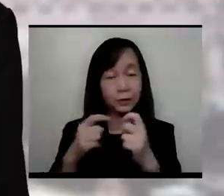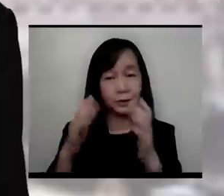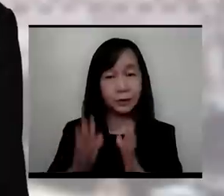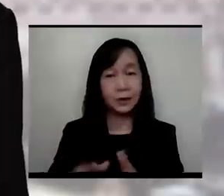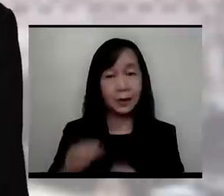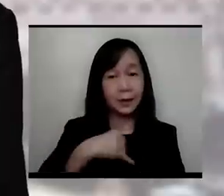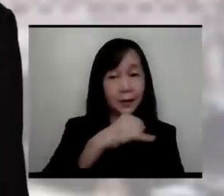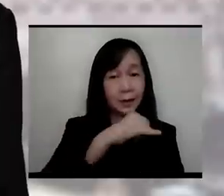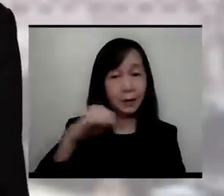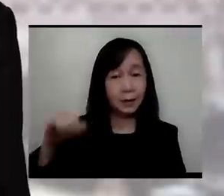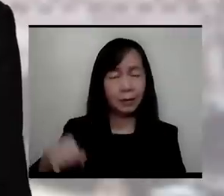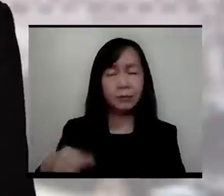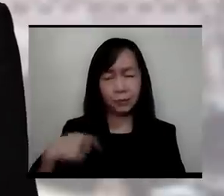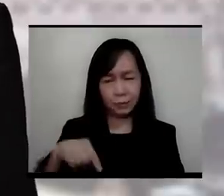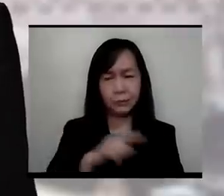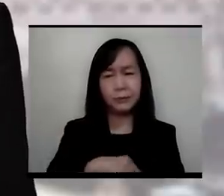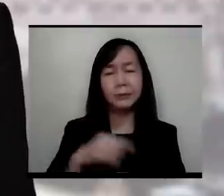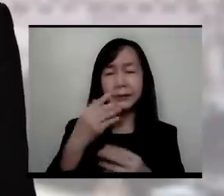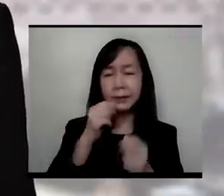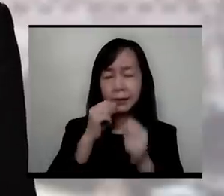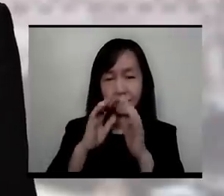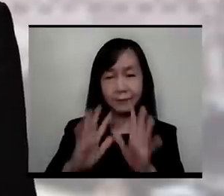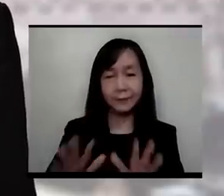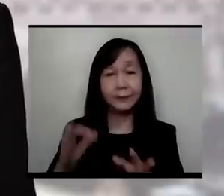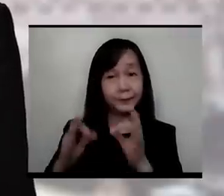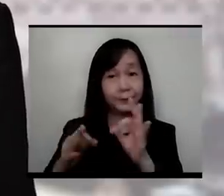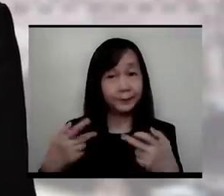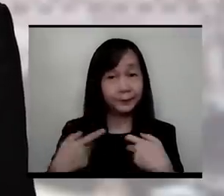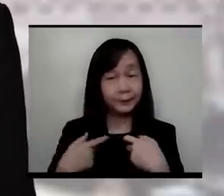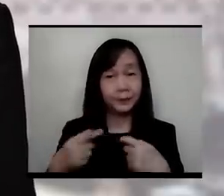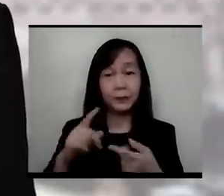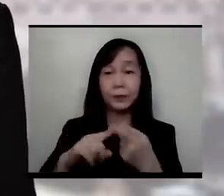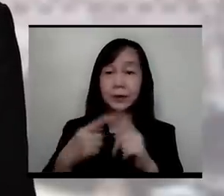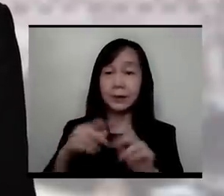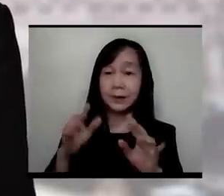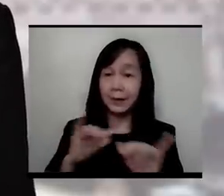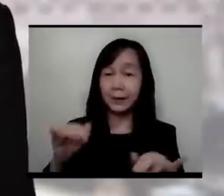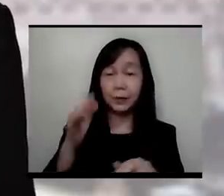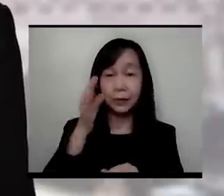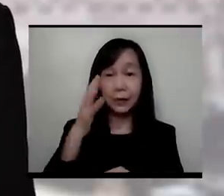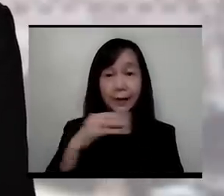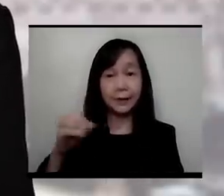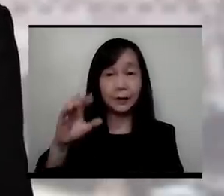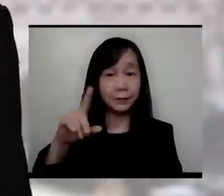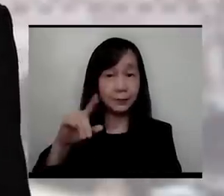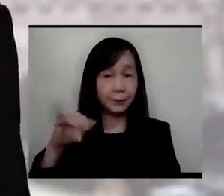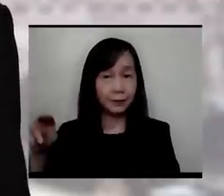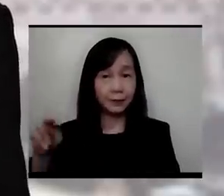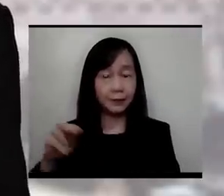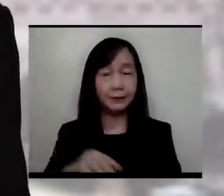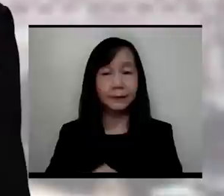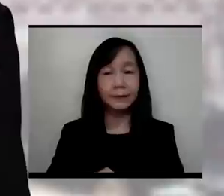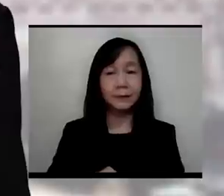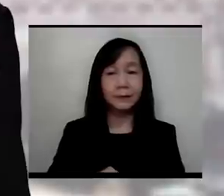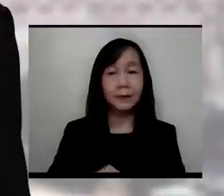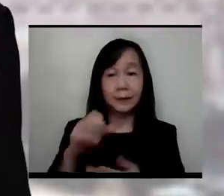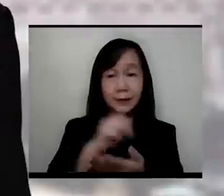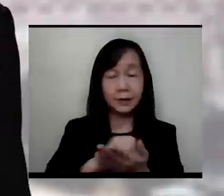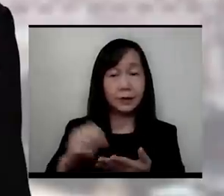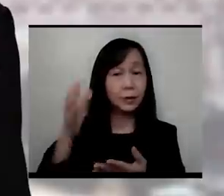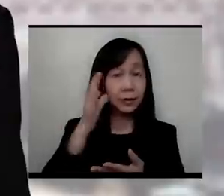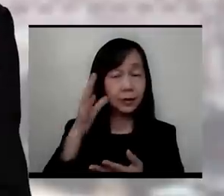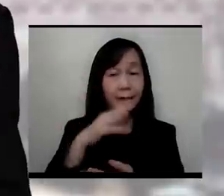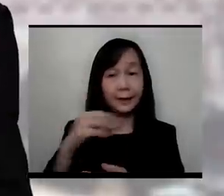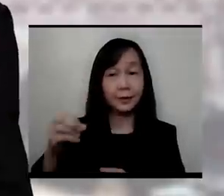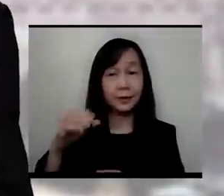We will be blessed If we have friends Like Cornelius and Cyprian St. Cornelius and